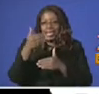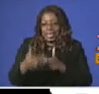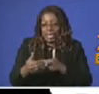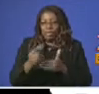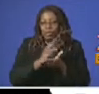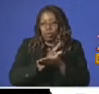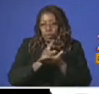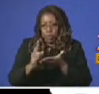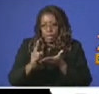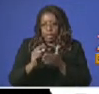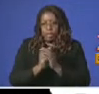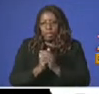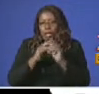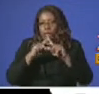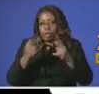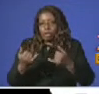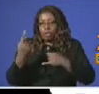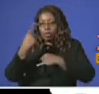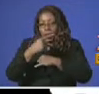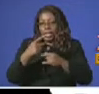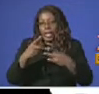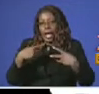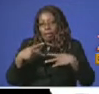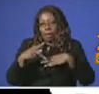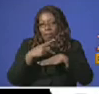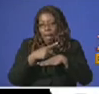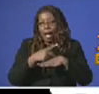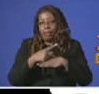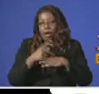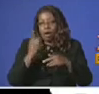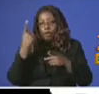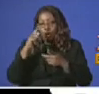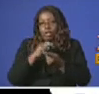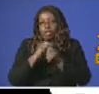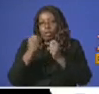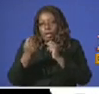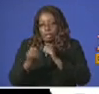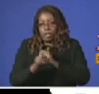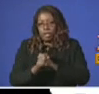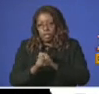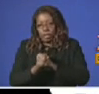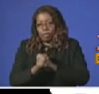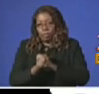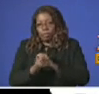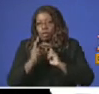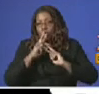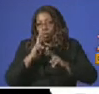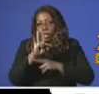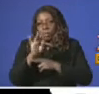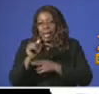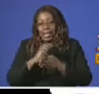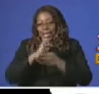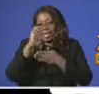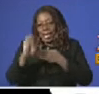However, I'm pleased to announce today that a roadmap has been developed for the transition to full IPSIS reporting by the end of